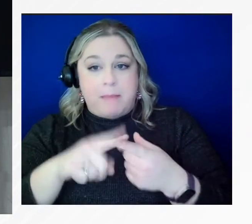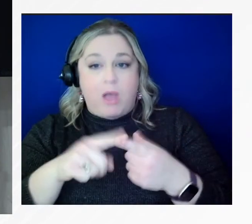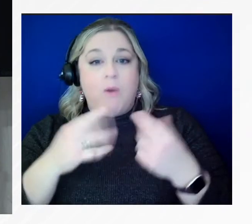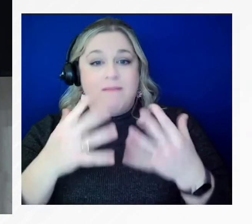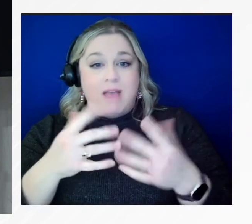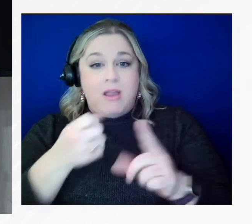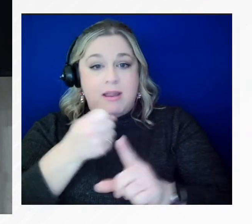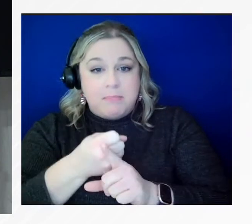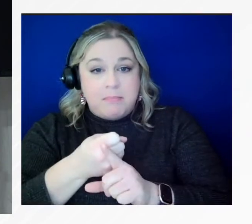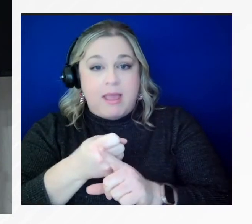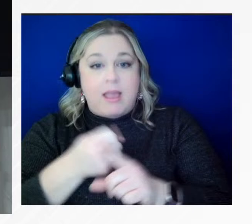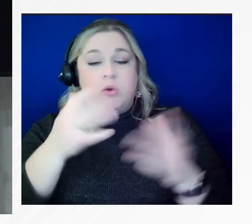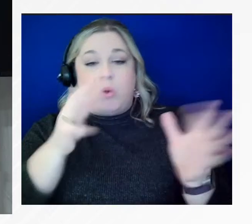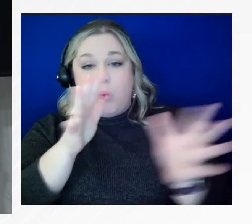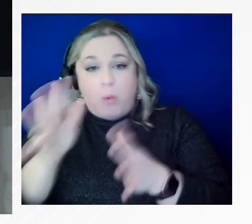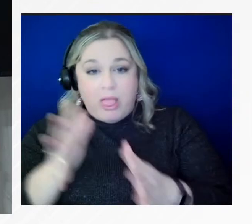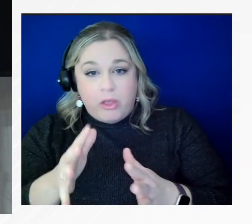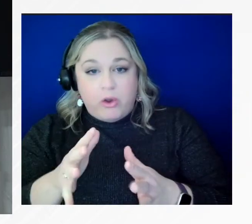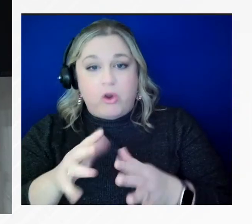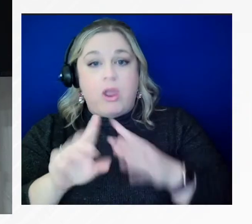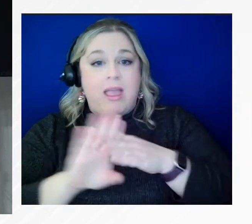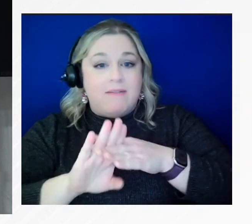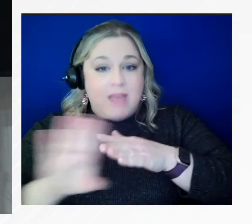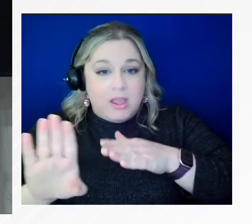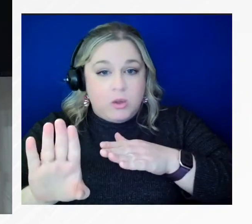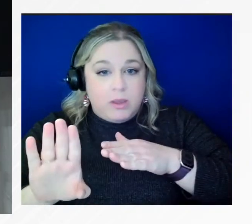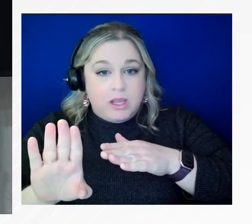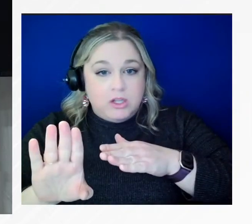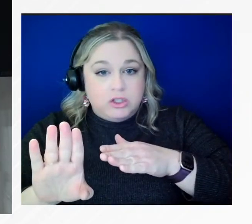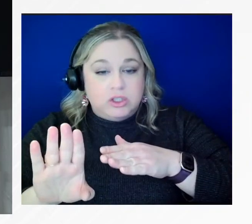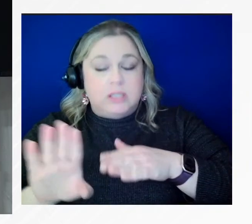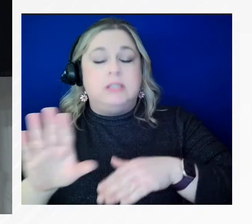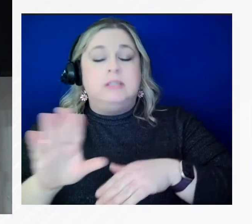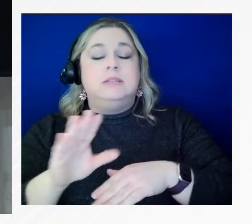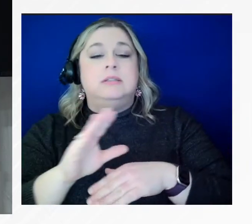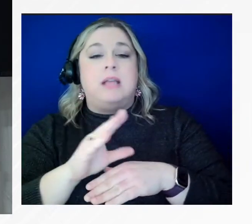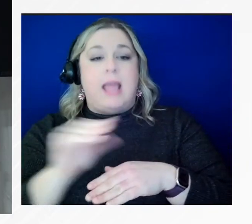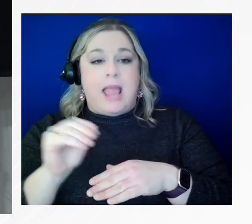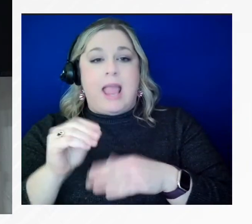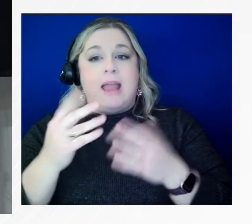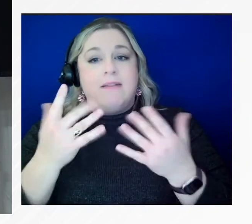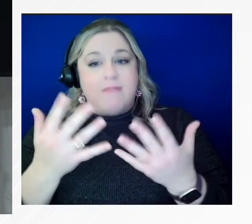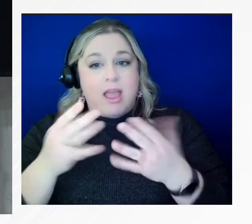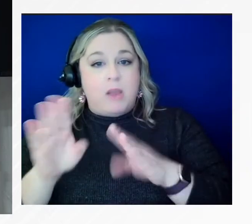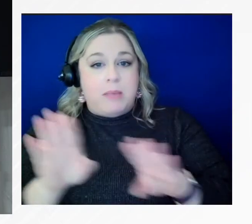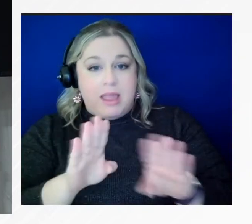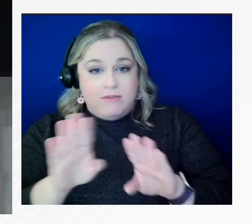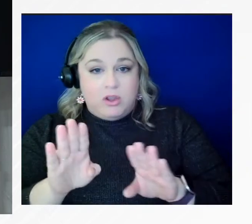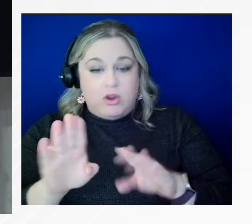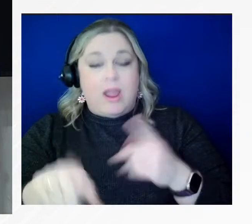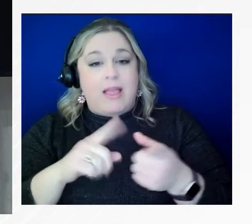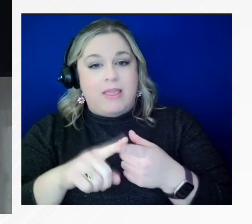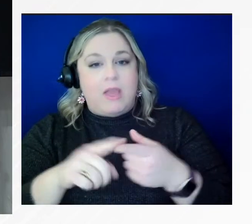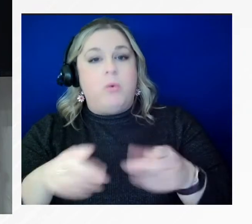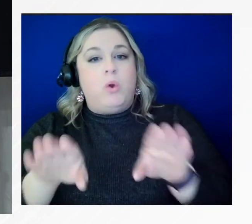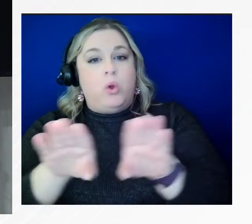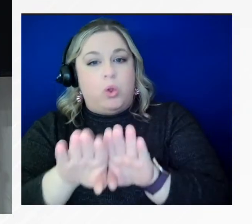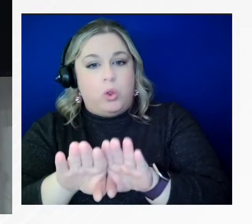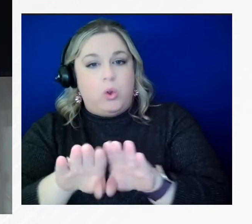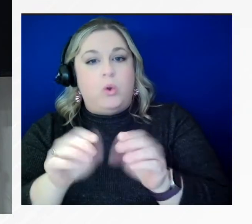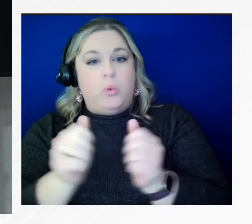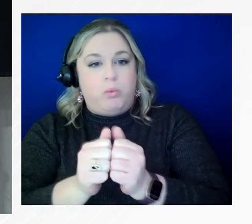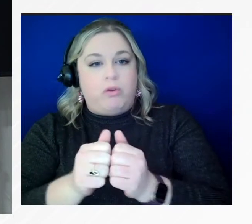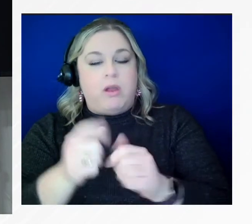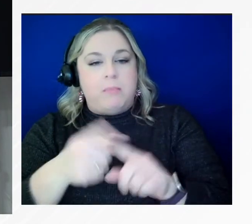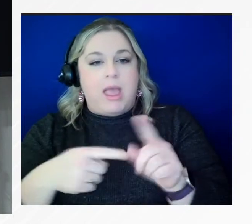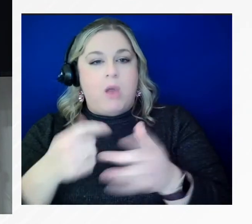our evacuations. Then we will conclude with a message from our incident commanders. If